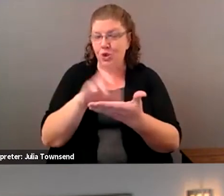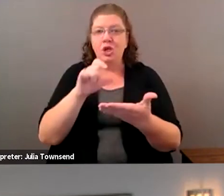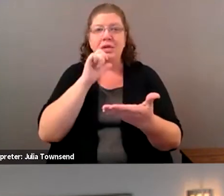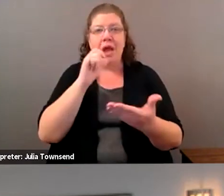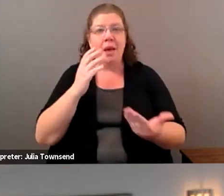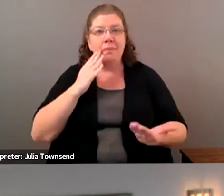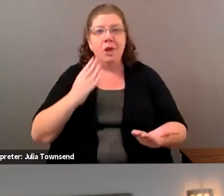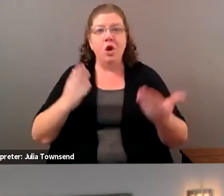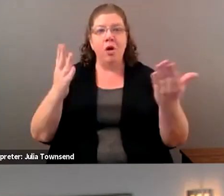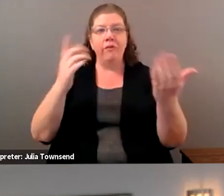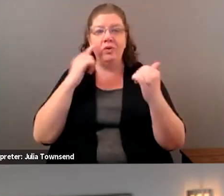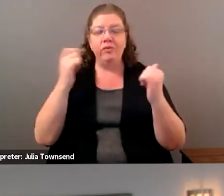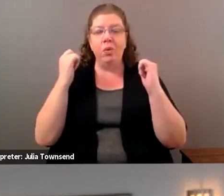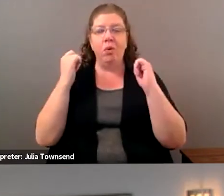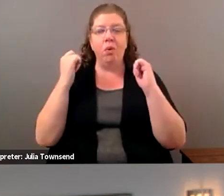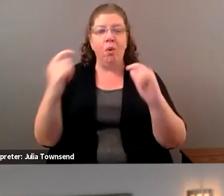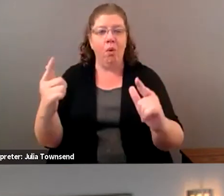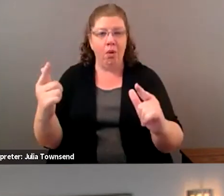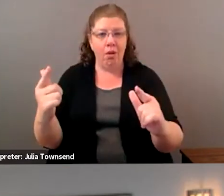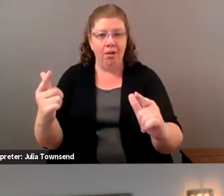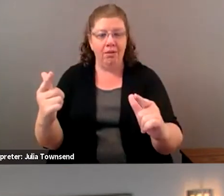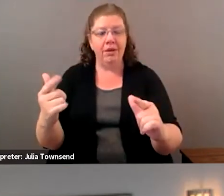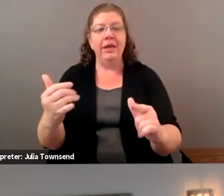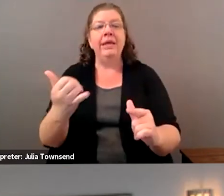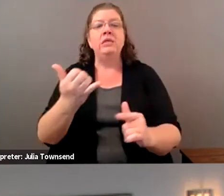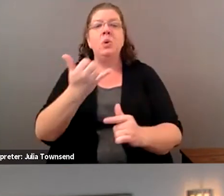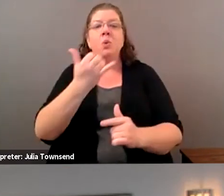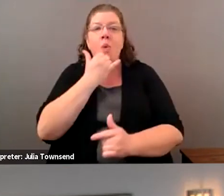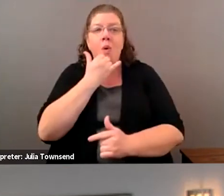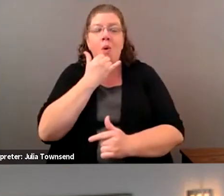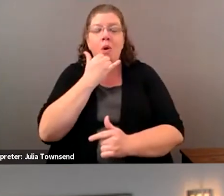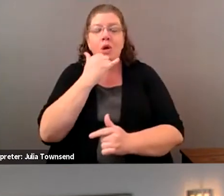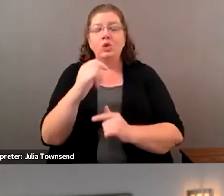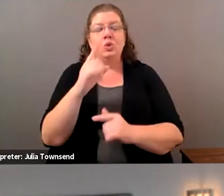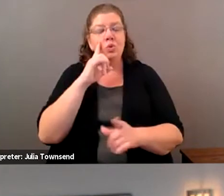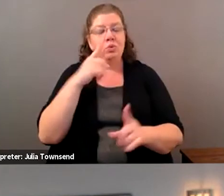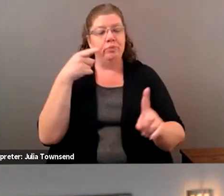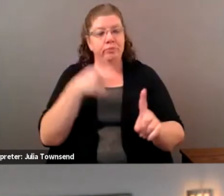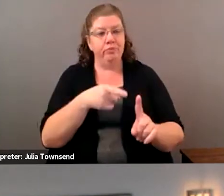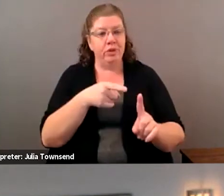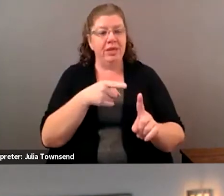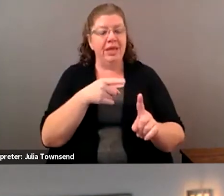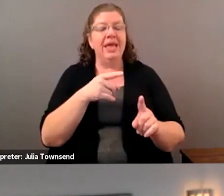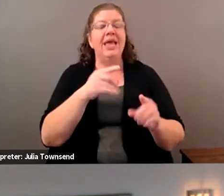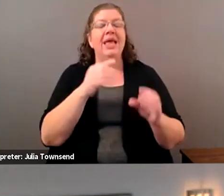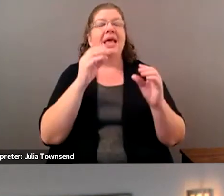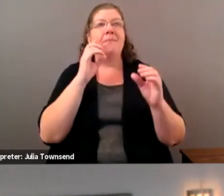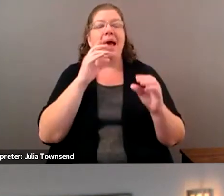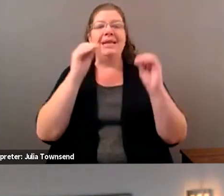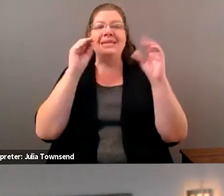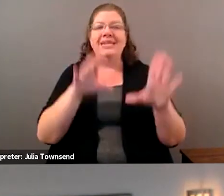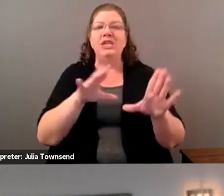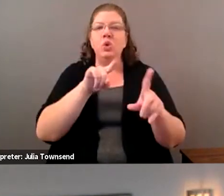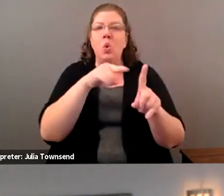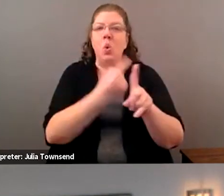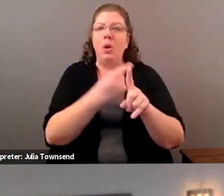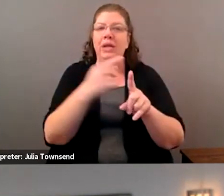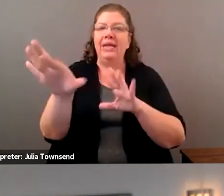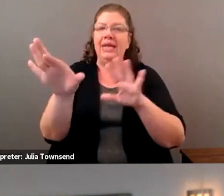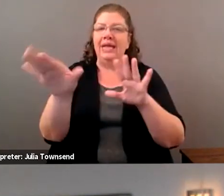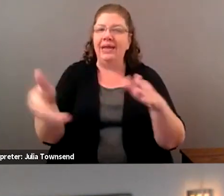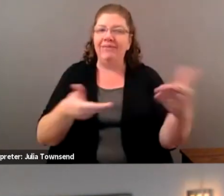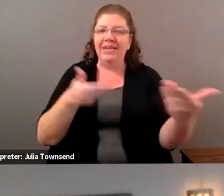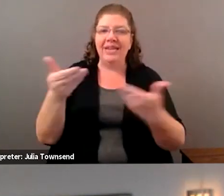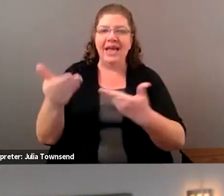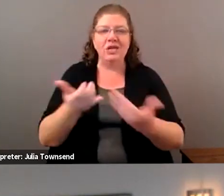offered for all. It is wrong to assign summer school by teacher-only invitation. I will go as far